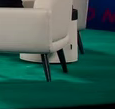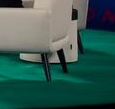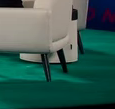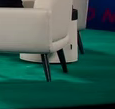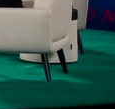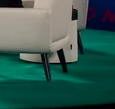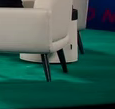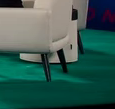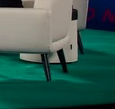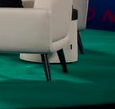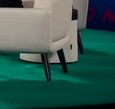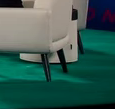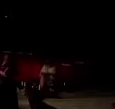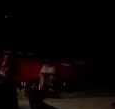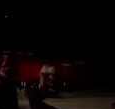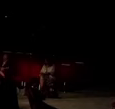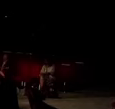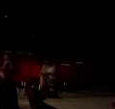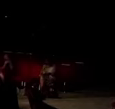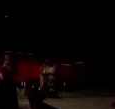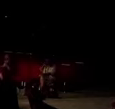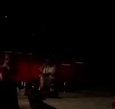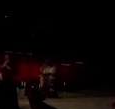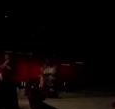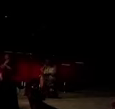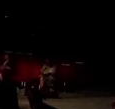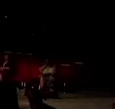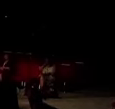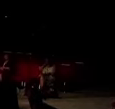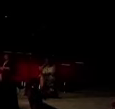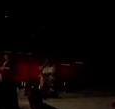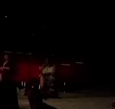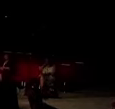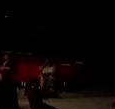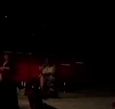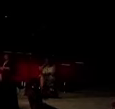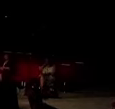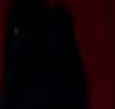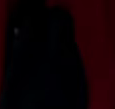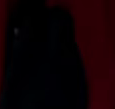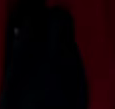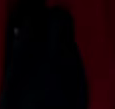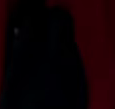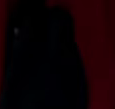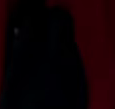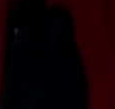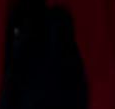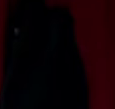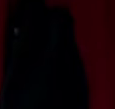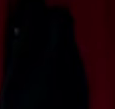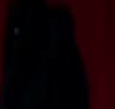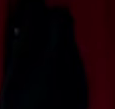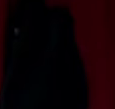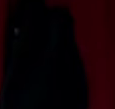We've been nice for too long. We've been nuanced and polite and caveated for too long, and we've seen